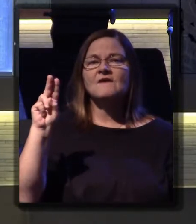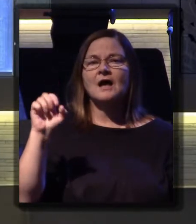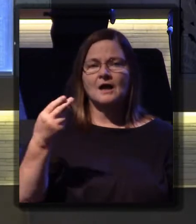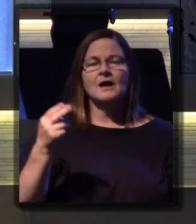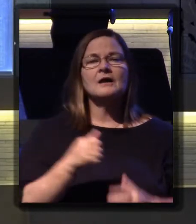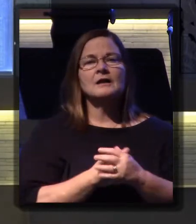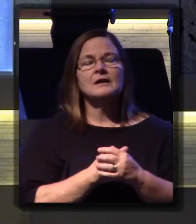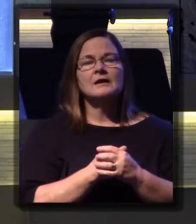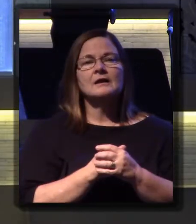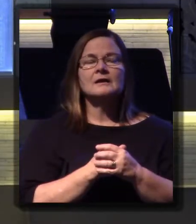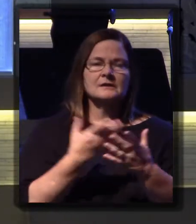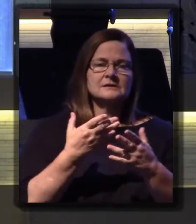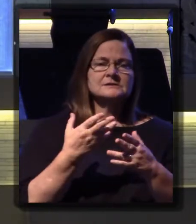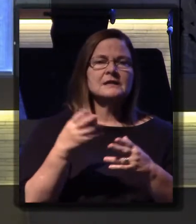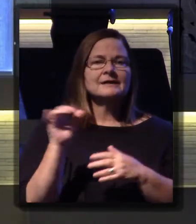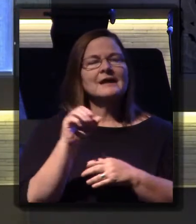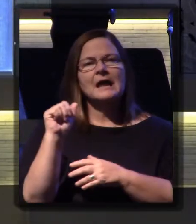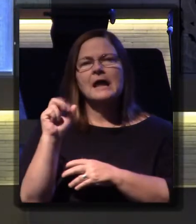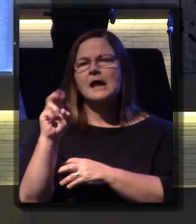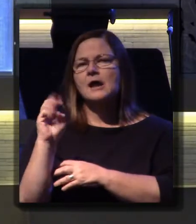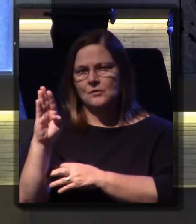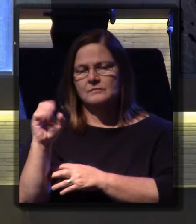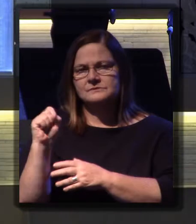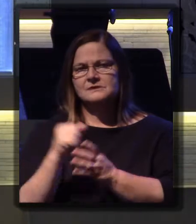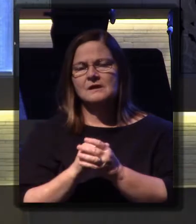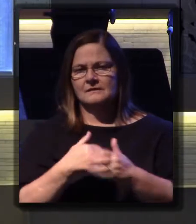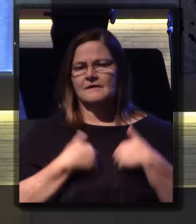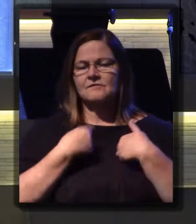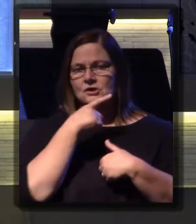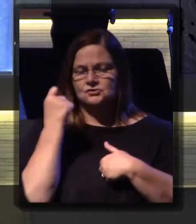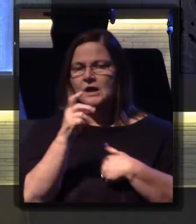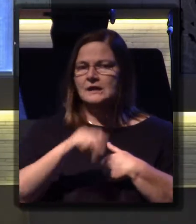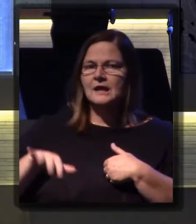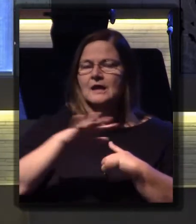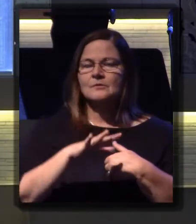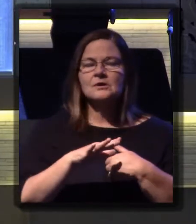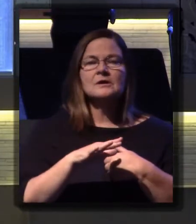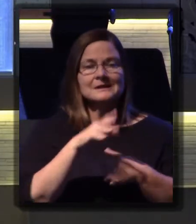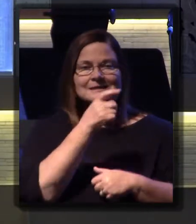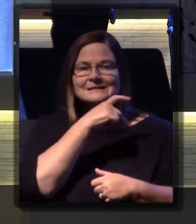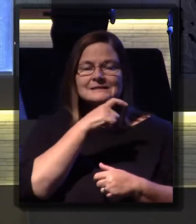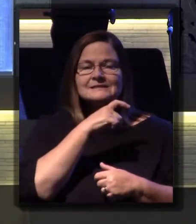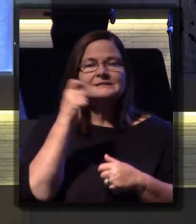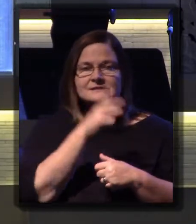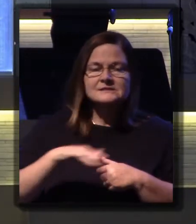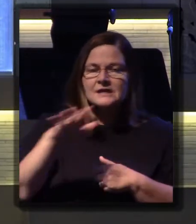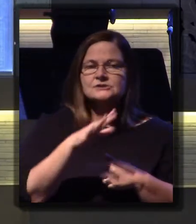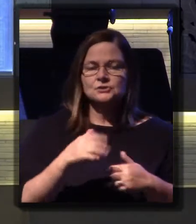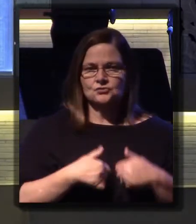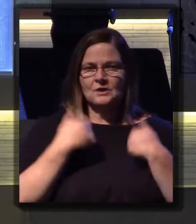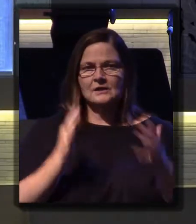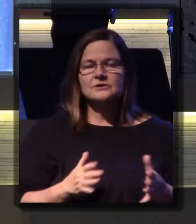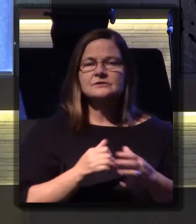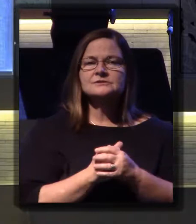part of the country called the Arava. The Arava, like the word Arab, because many Arabs live in a dry, arid